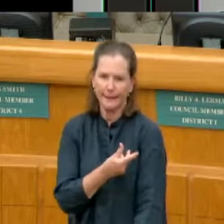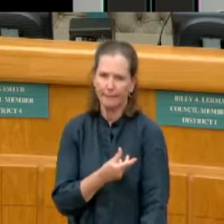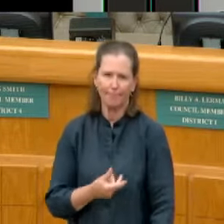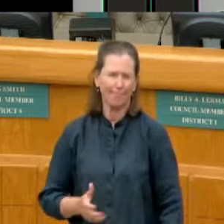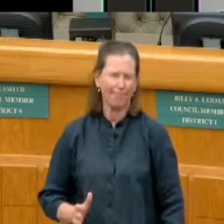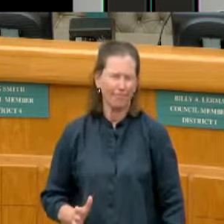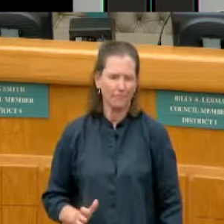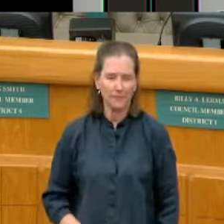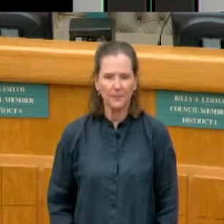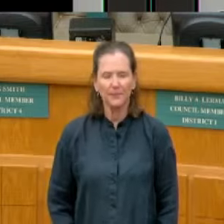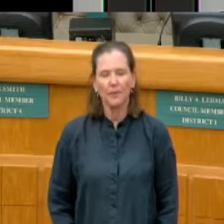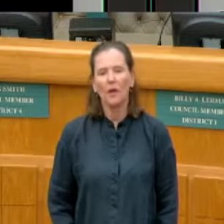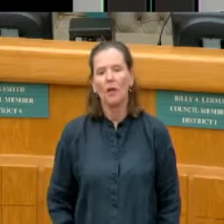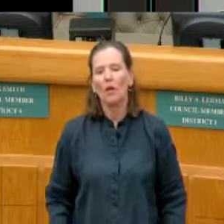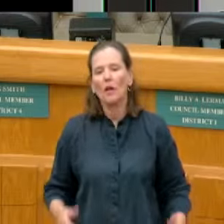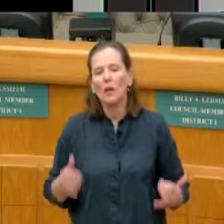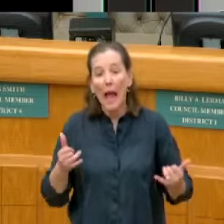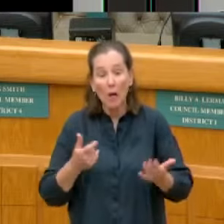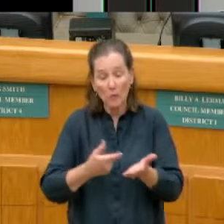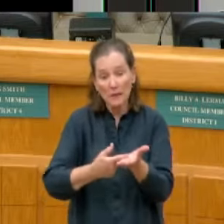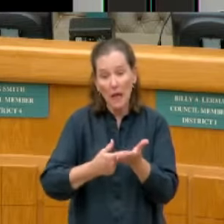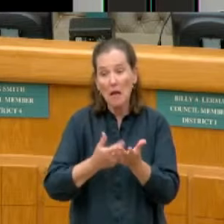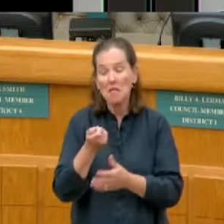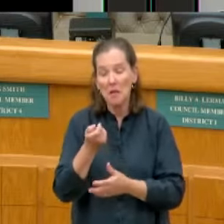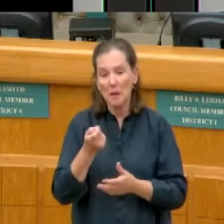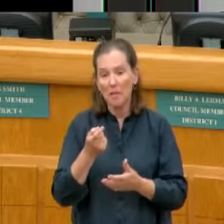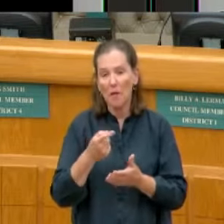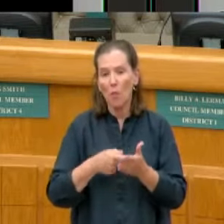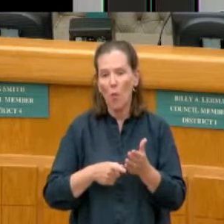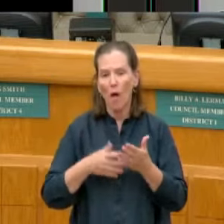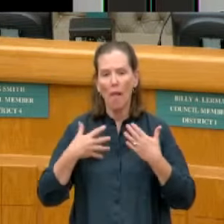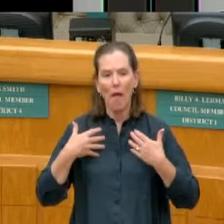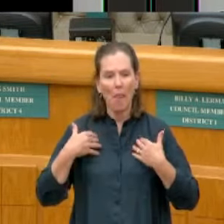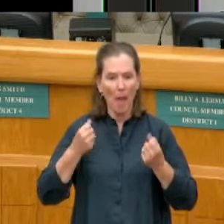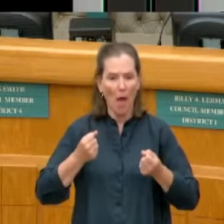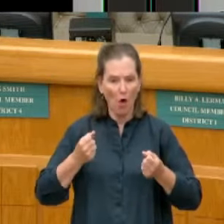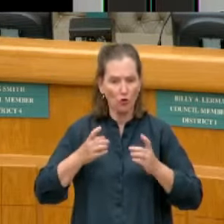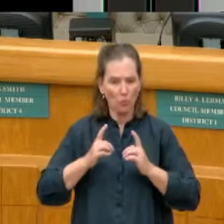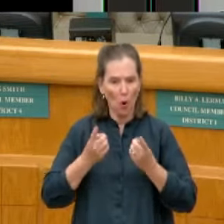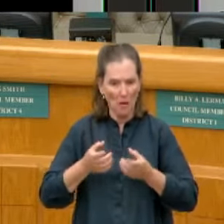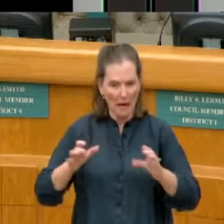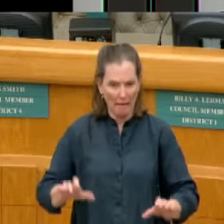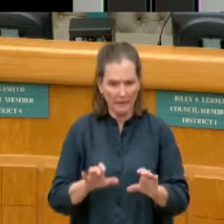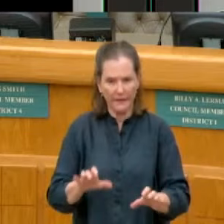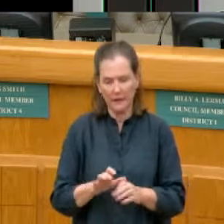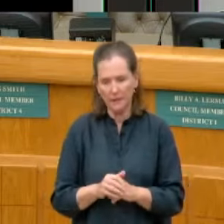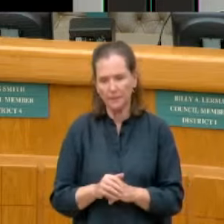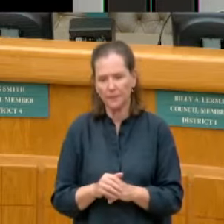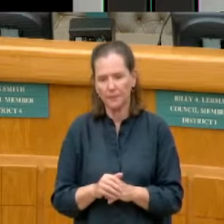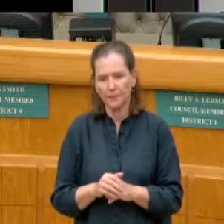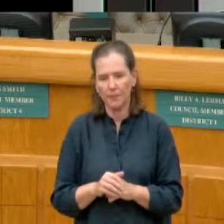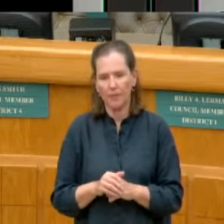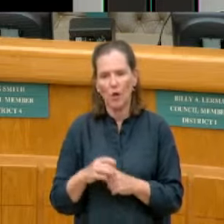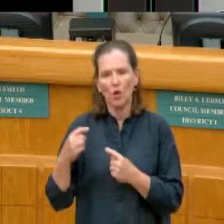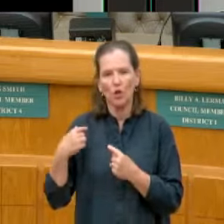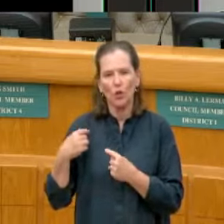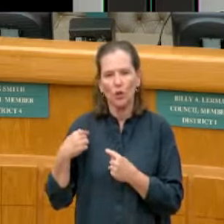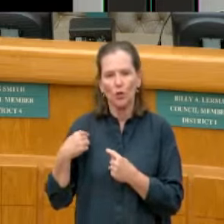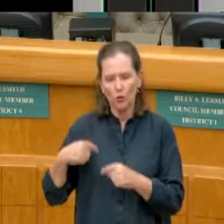I'm going to talk a little bit about what the health department's been doing. So August,